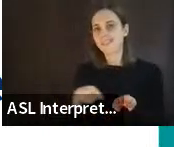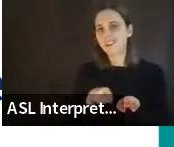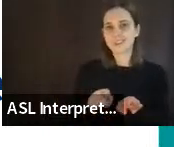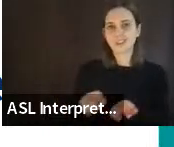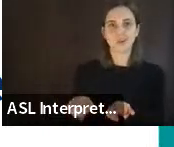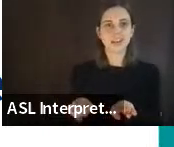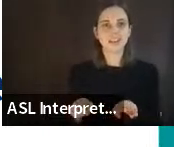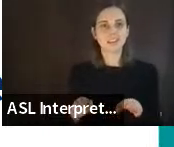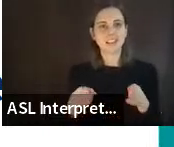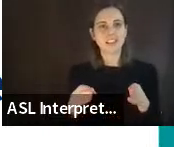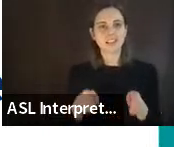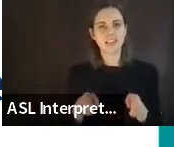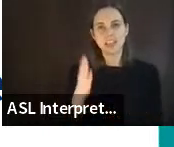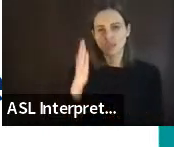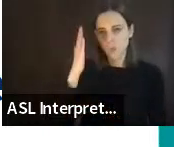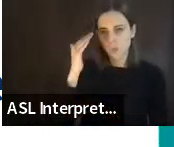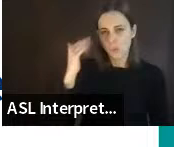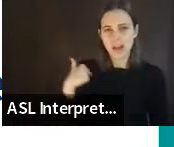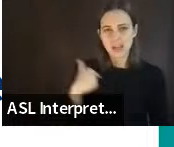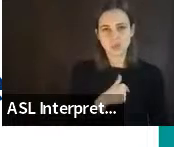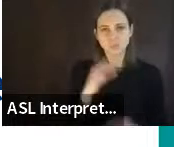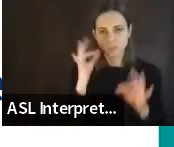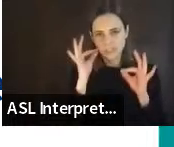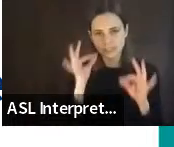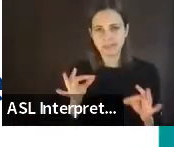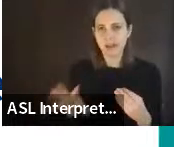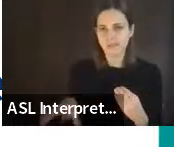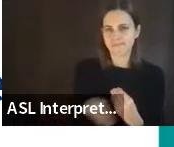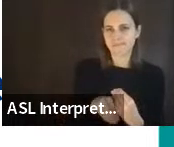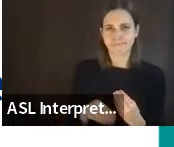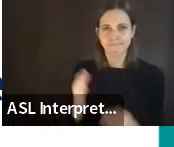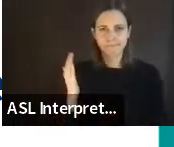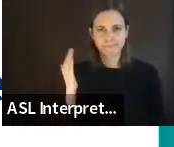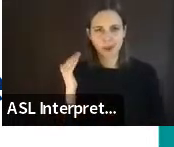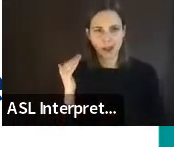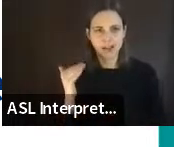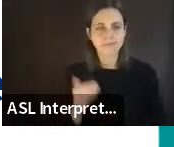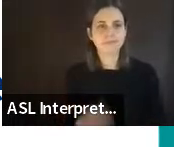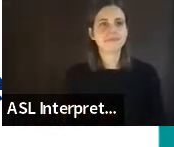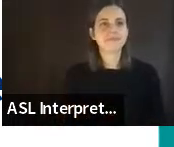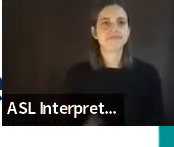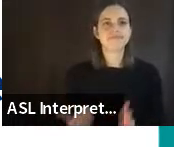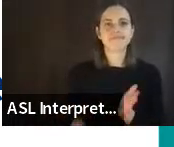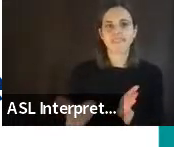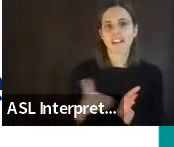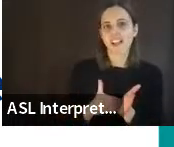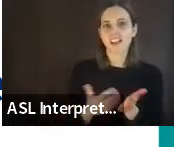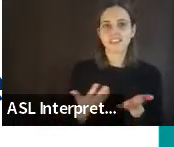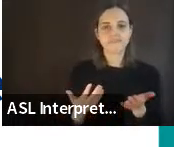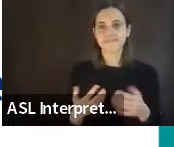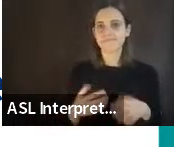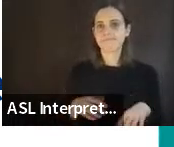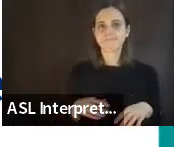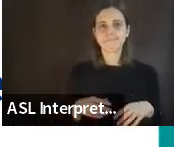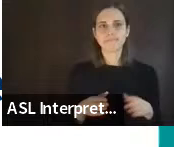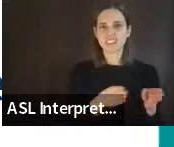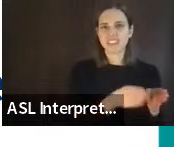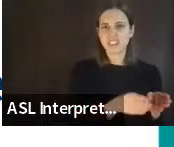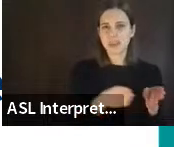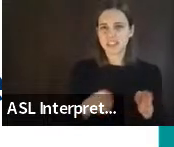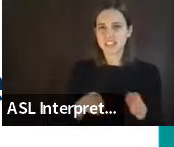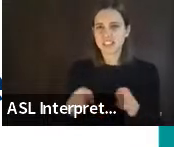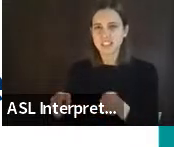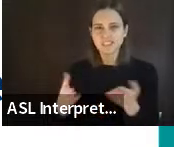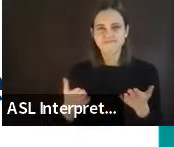proposed and what are they proposed to address for the IBR program? So it's the close interchange spacing, as I mentioned. Most of ours or all of